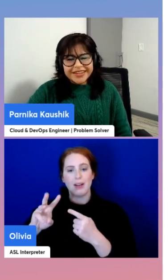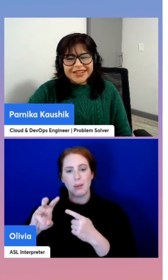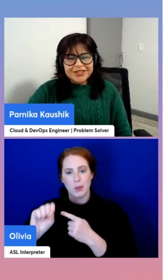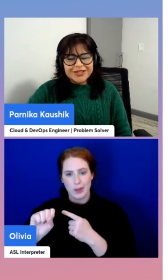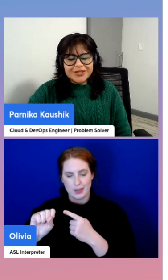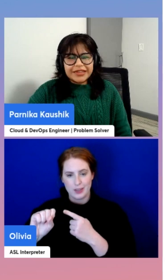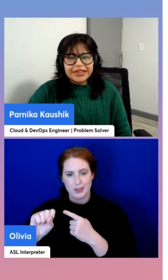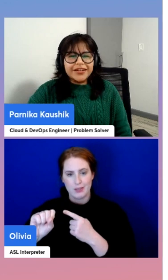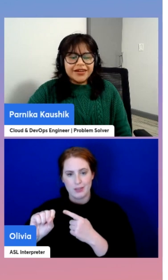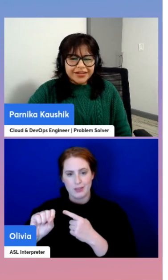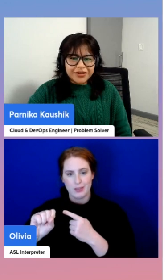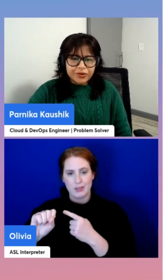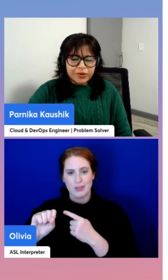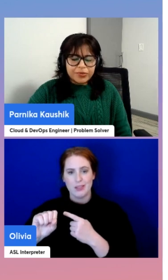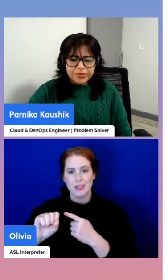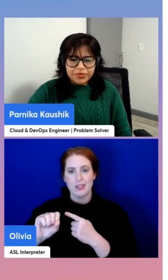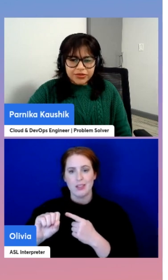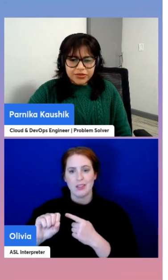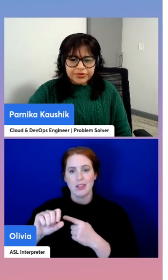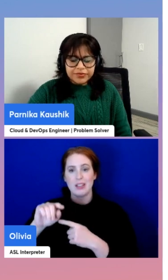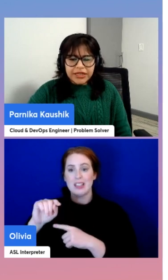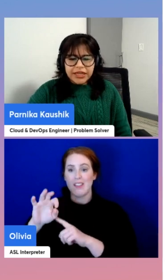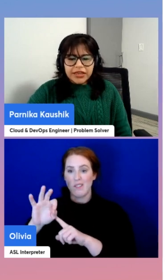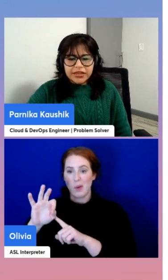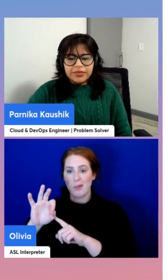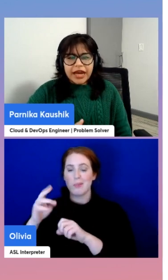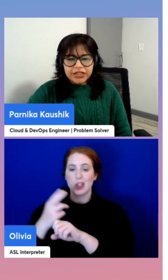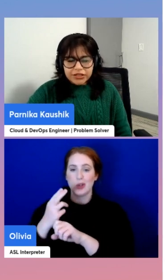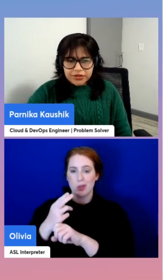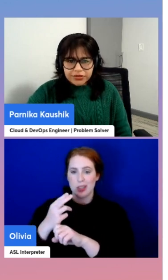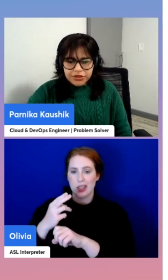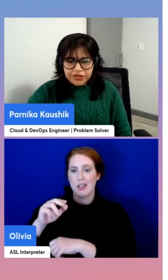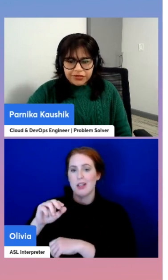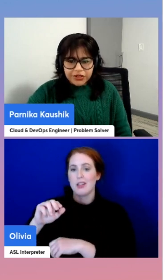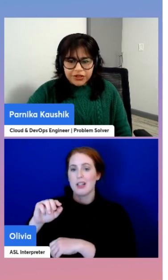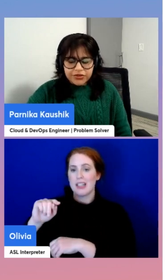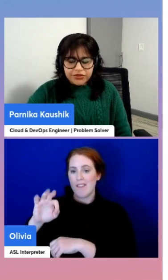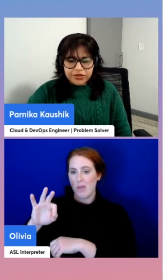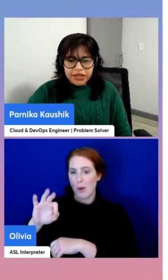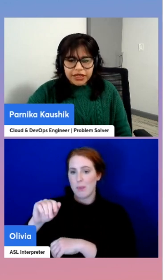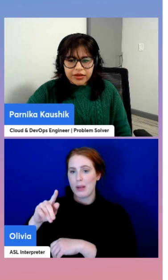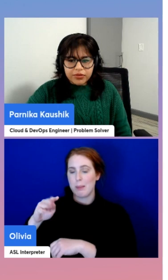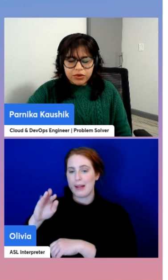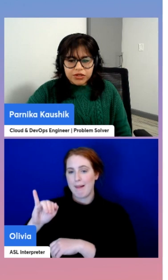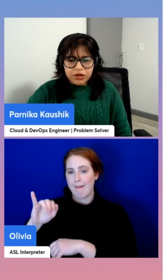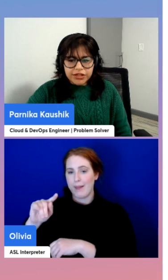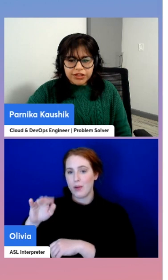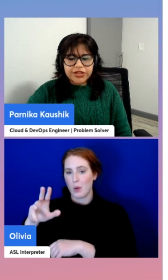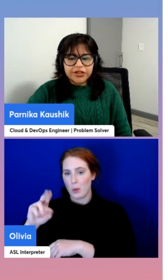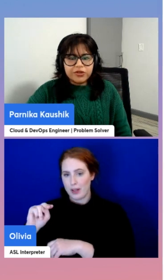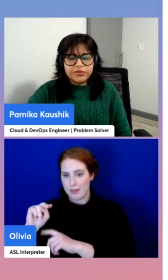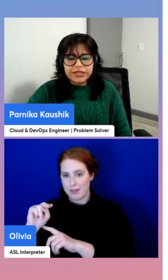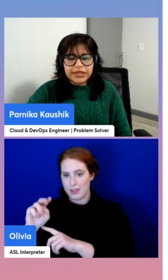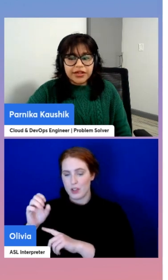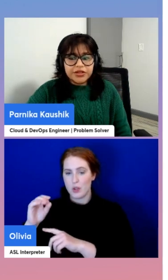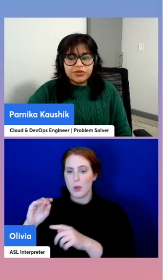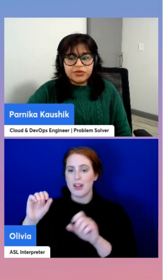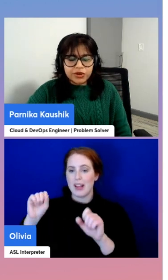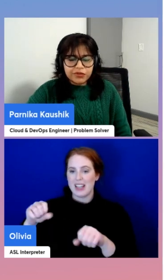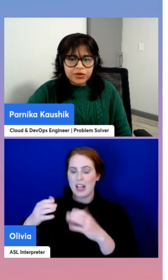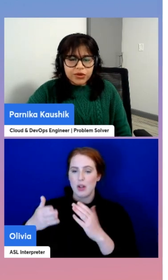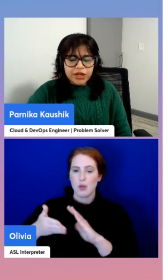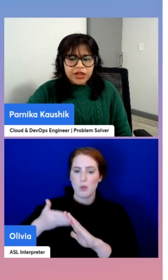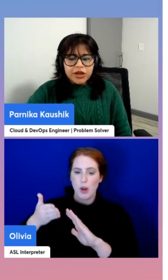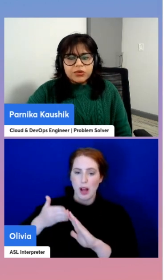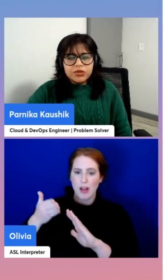Terraform is using a Terraform API token. GitHub Actions are configured to run what is called a Terraform